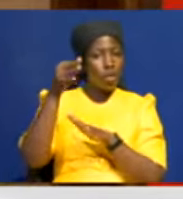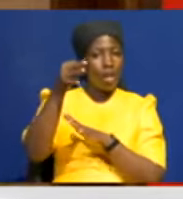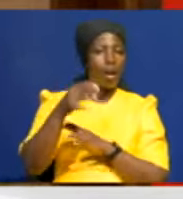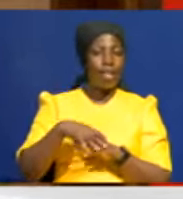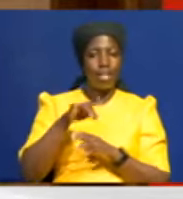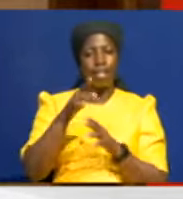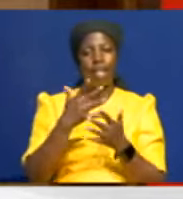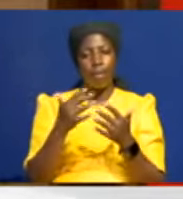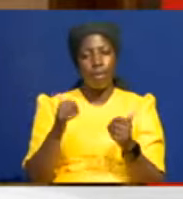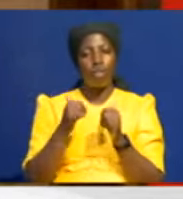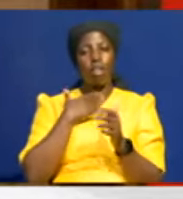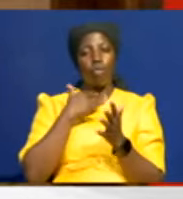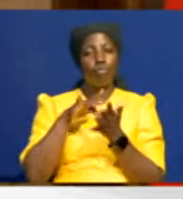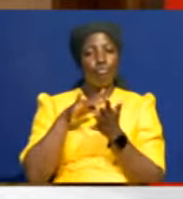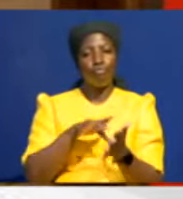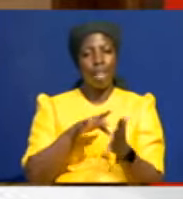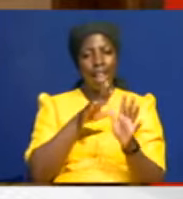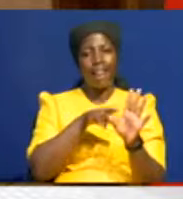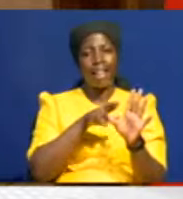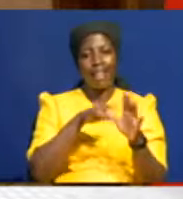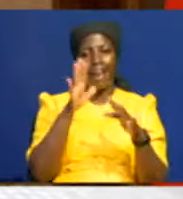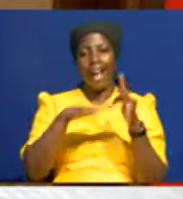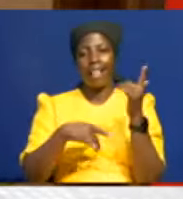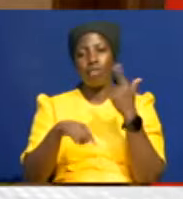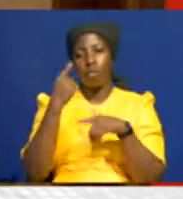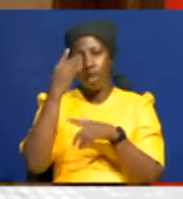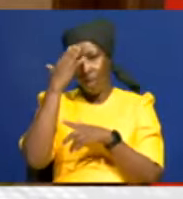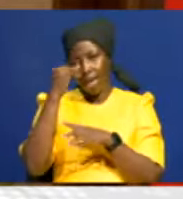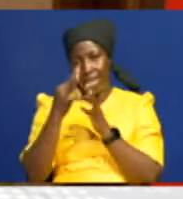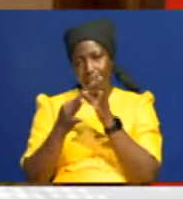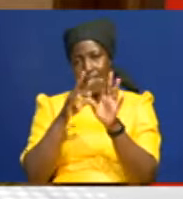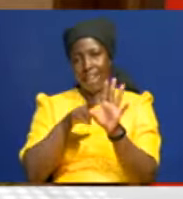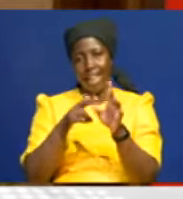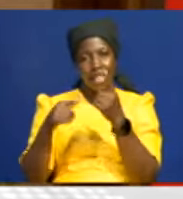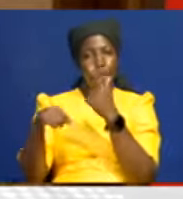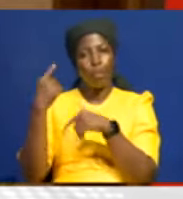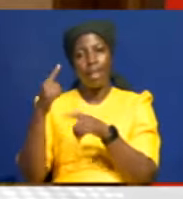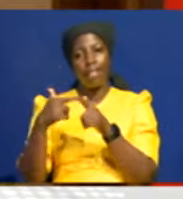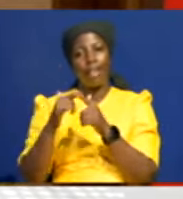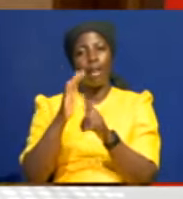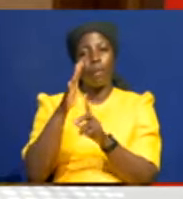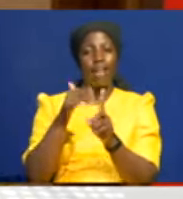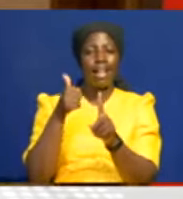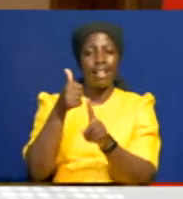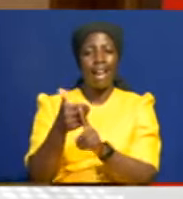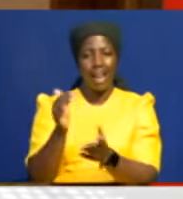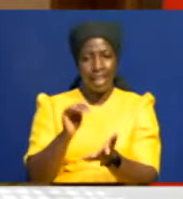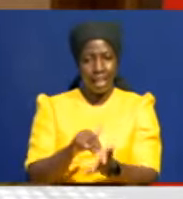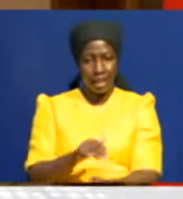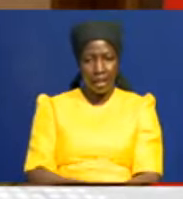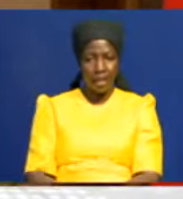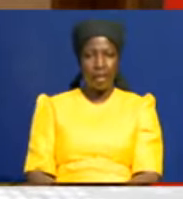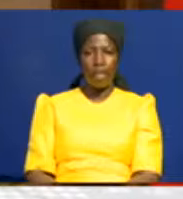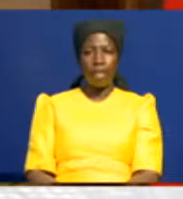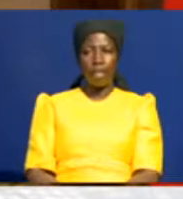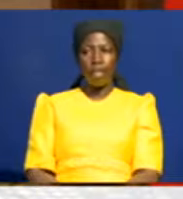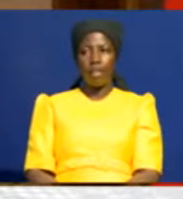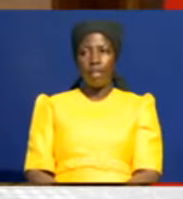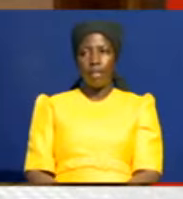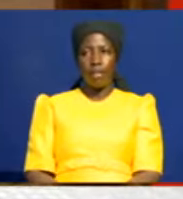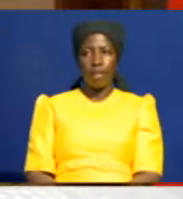robustly. Russia cannot win this war, because if Russia wins this war, then Russia will attack once again. We Poles